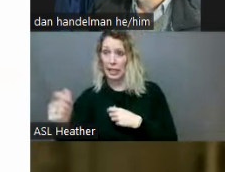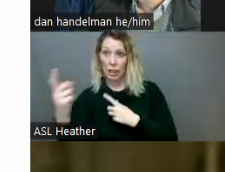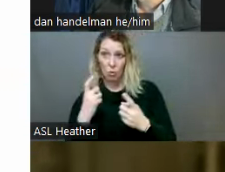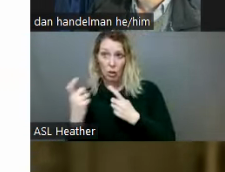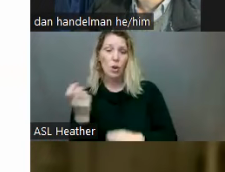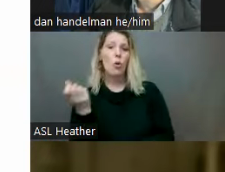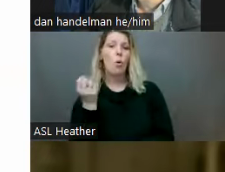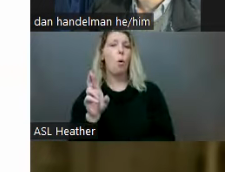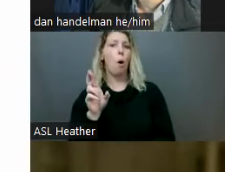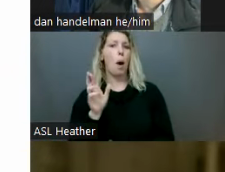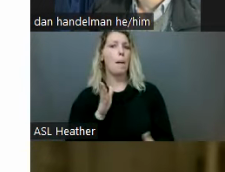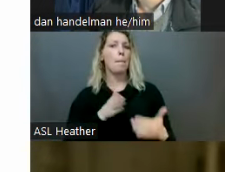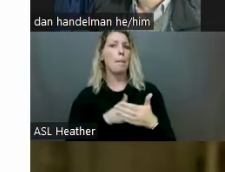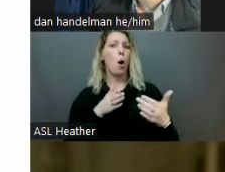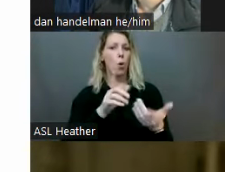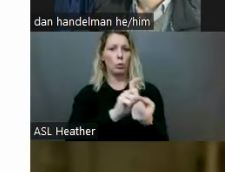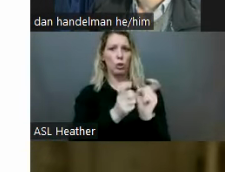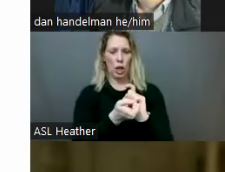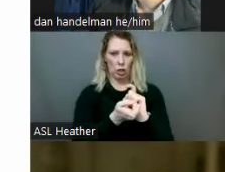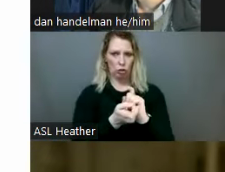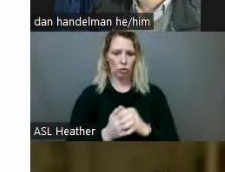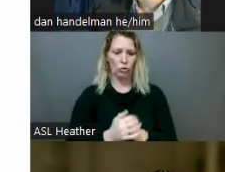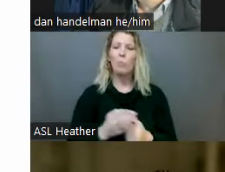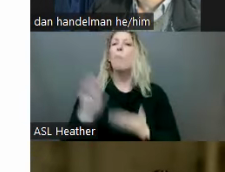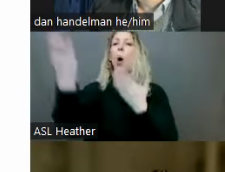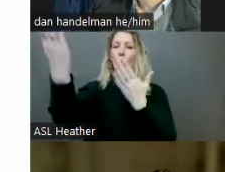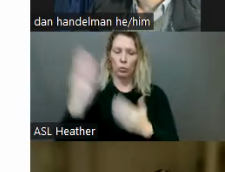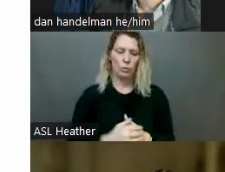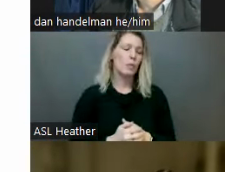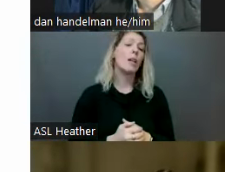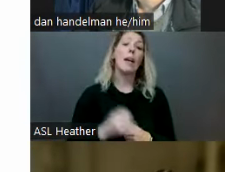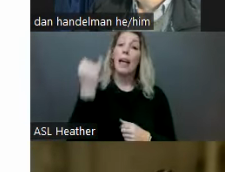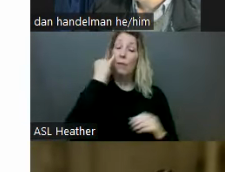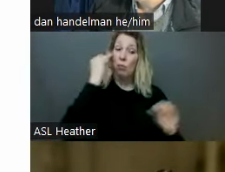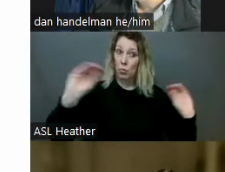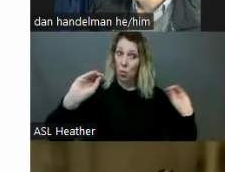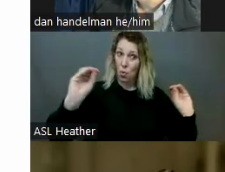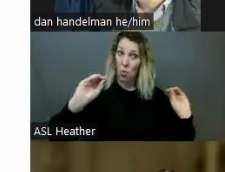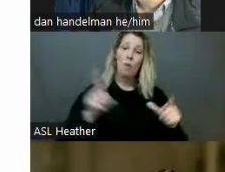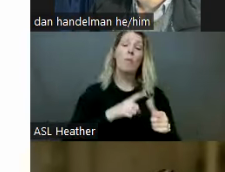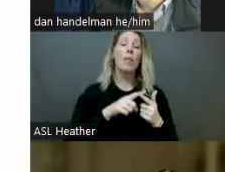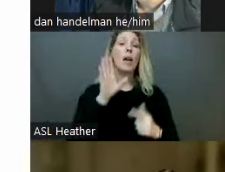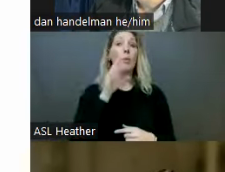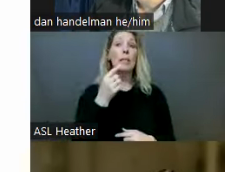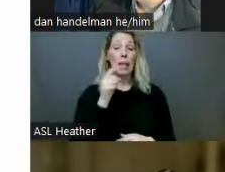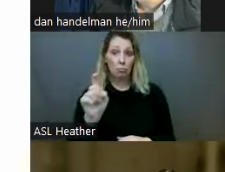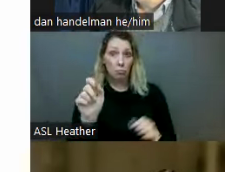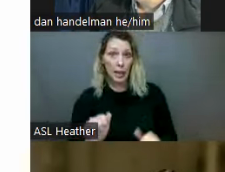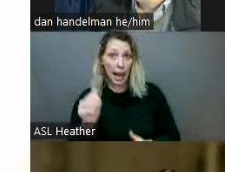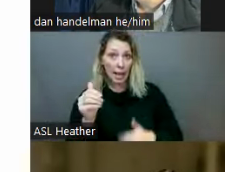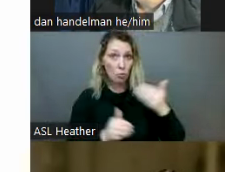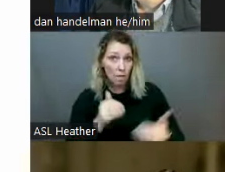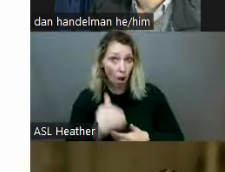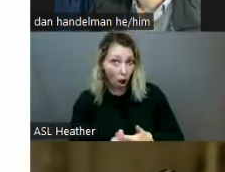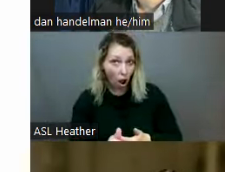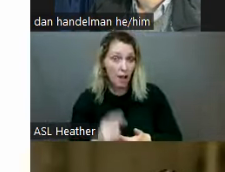or proposed changes. If there aren't any, we'll ask, can we move on? And move on to